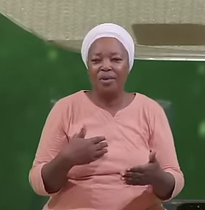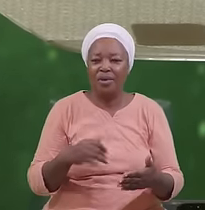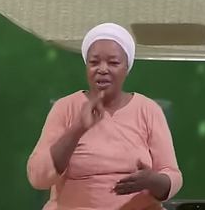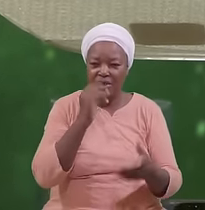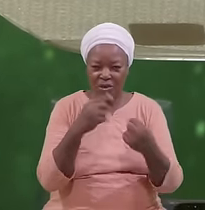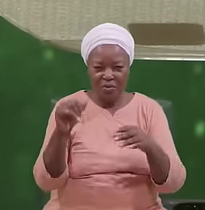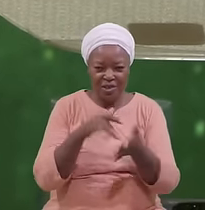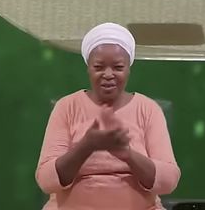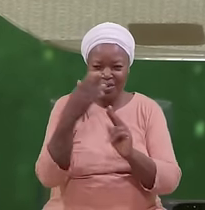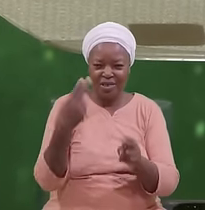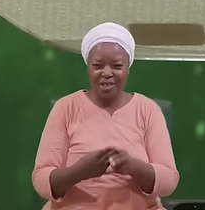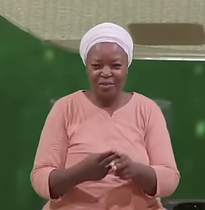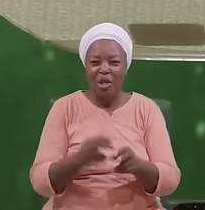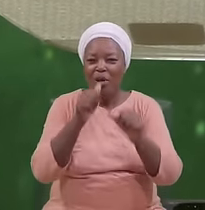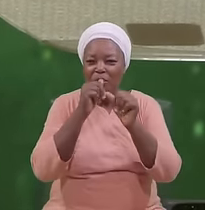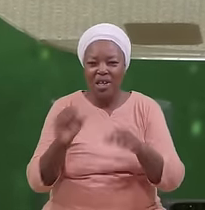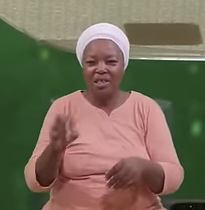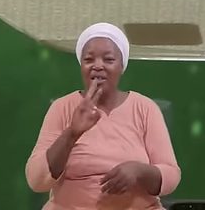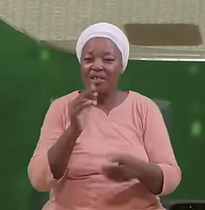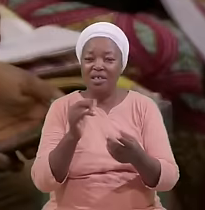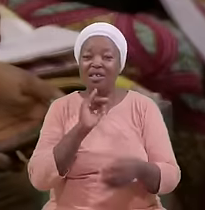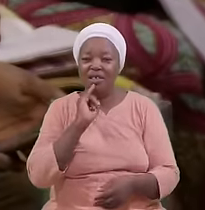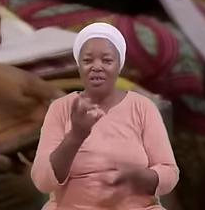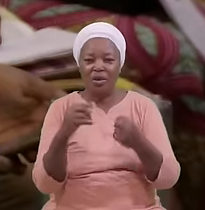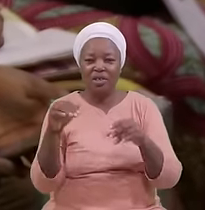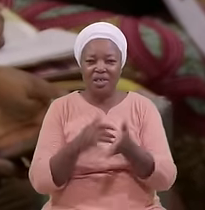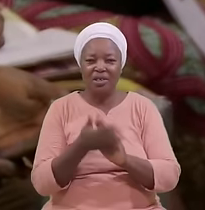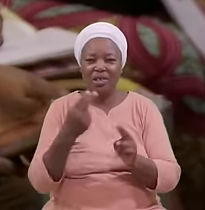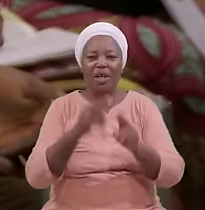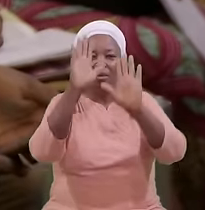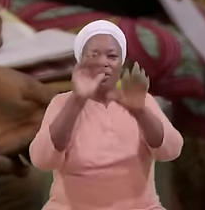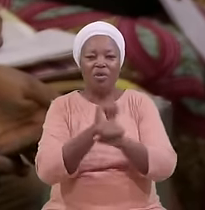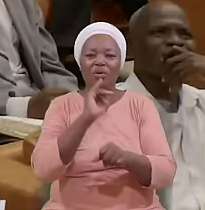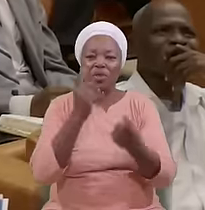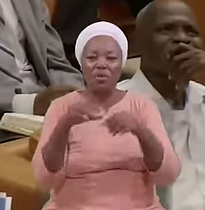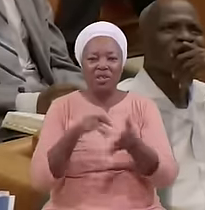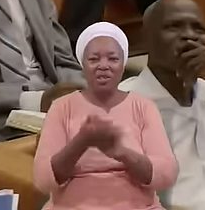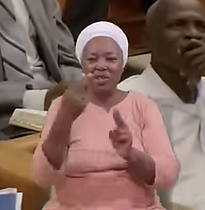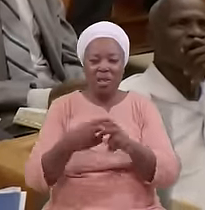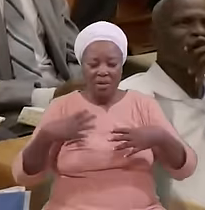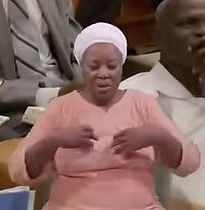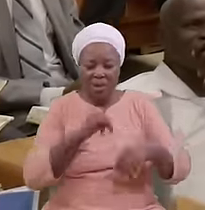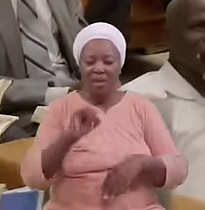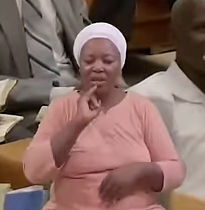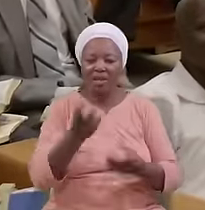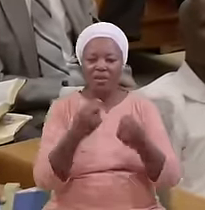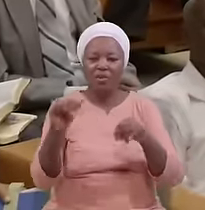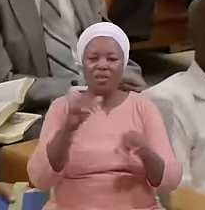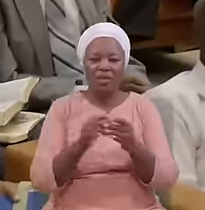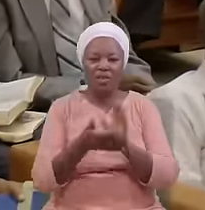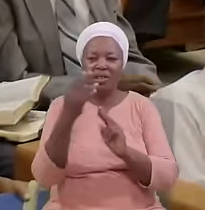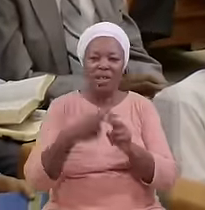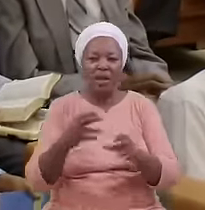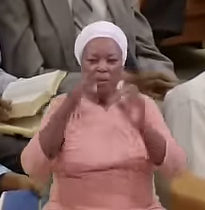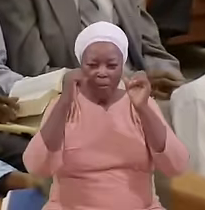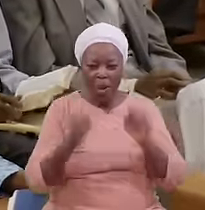coming. Blessing coming. Miracle coming. Healing coming.